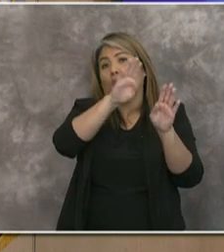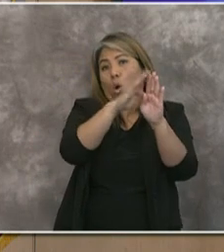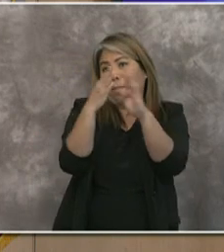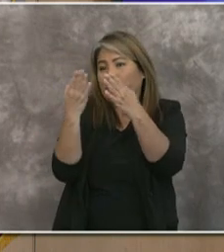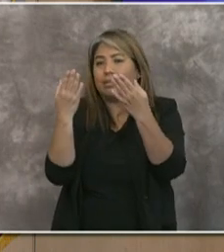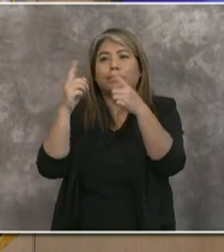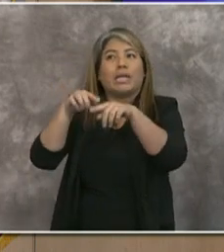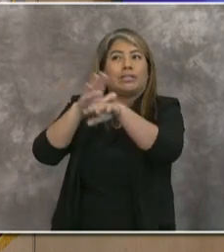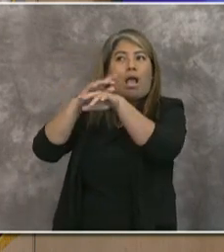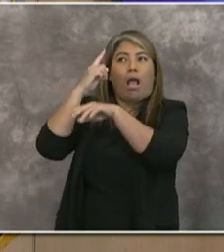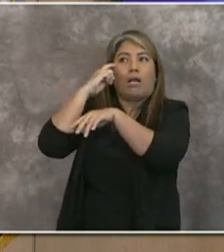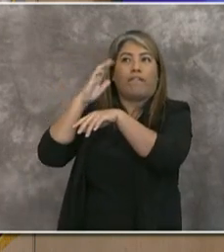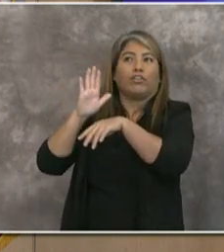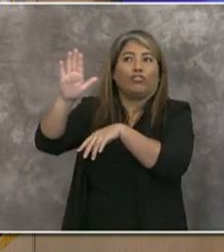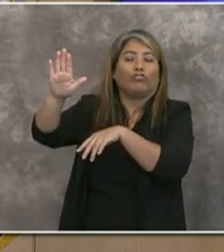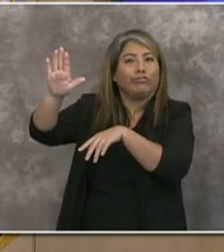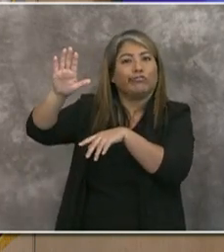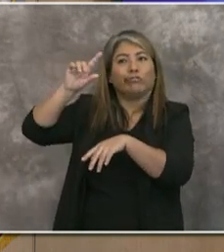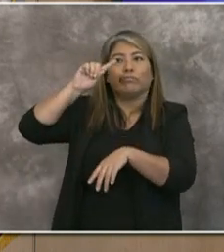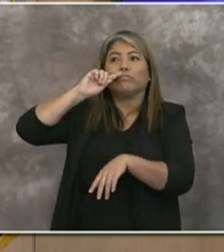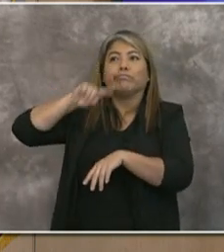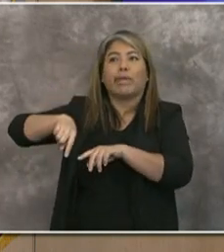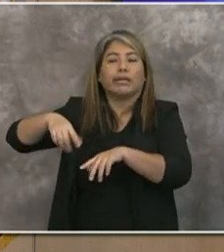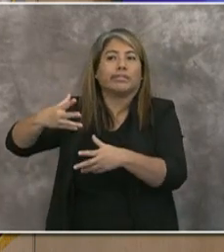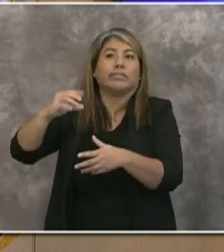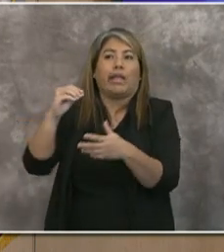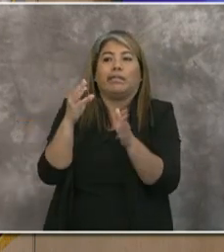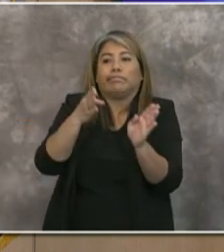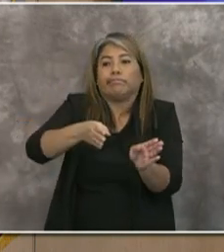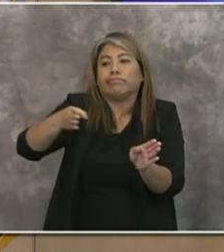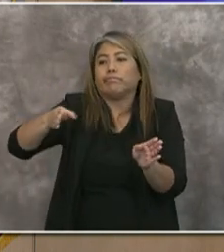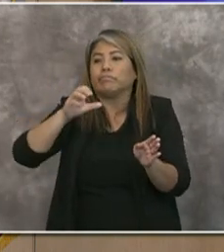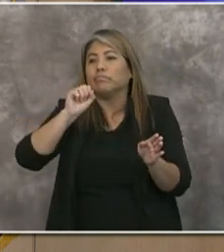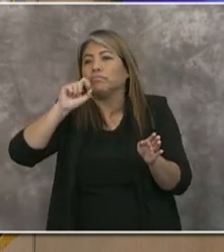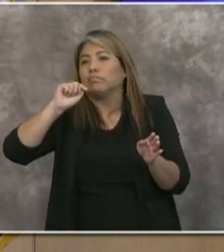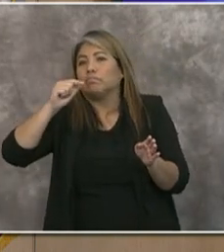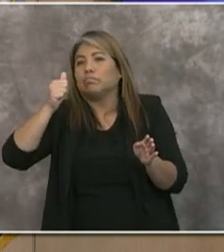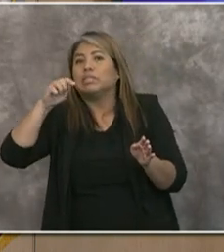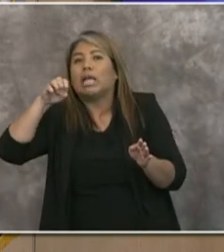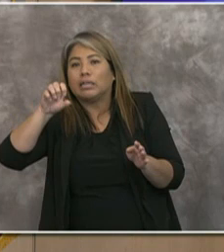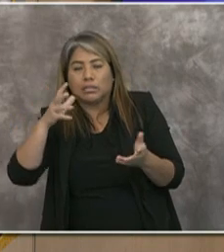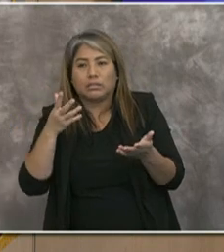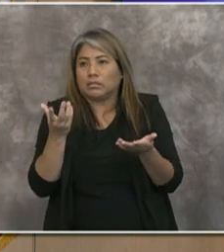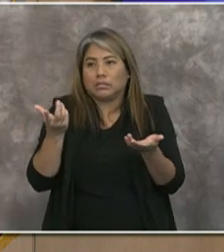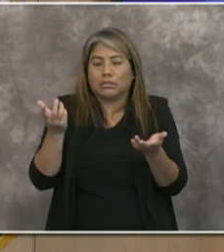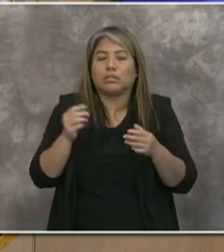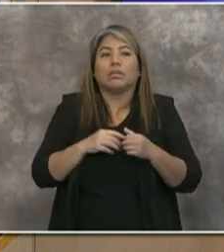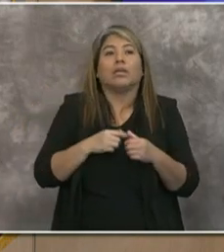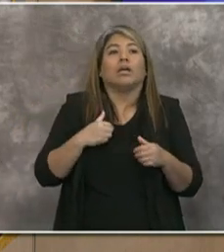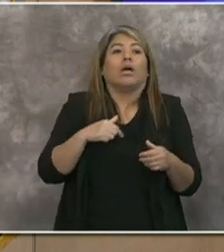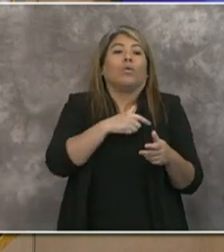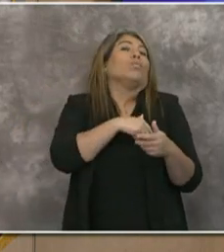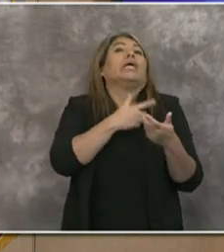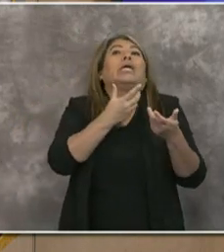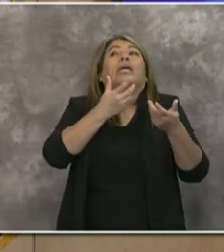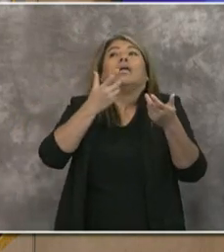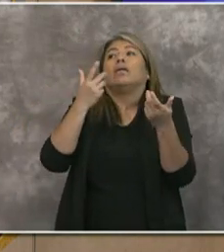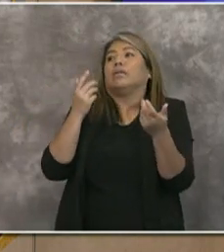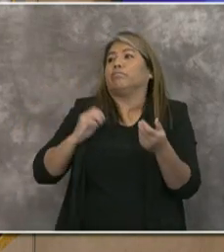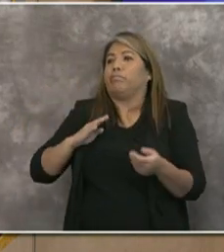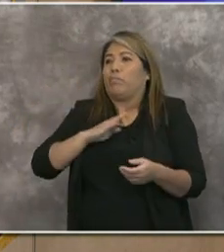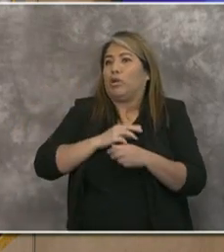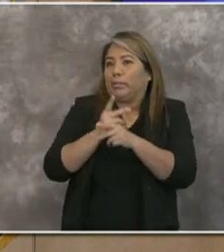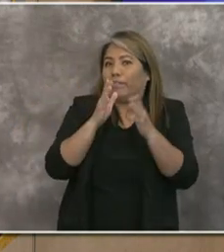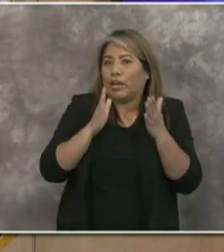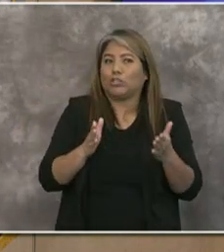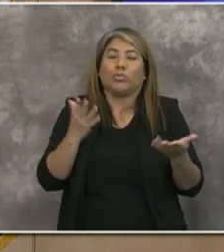by the governor's actions and stages in terms of what we happen. What we passed today at the Board of Supervisors was a general